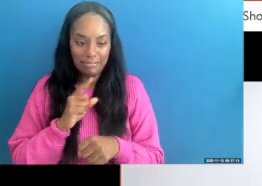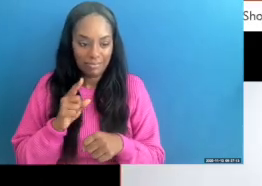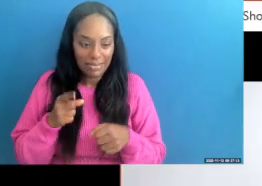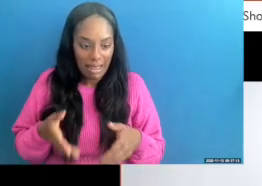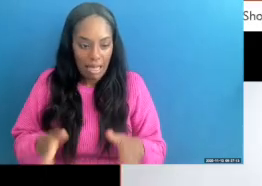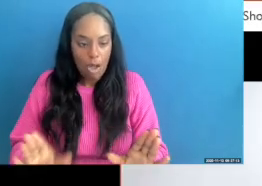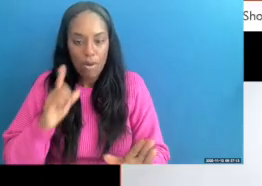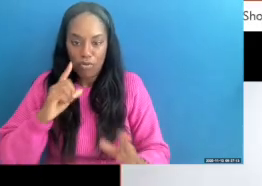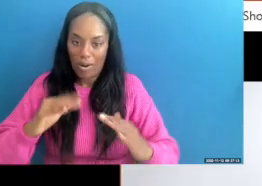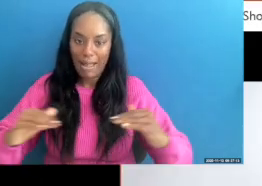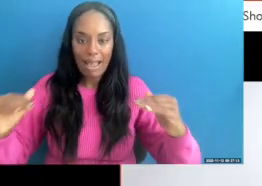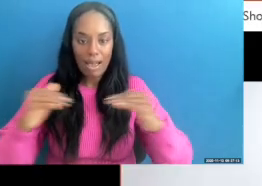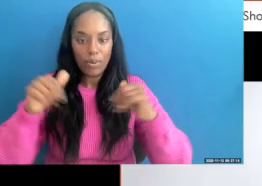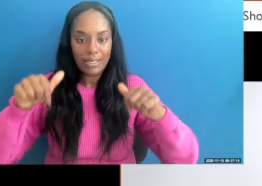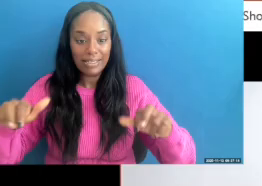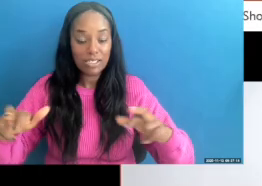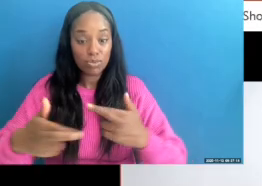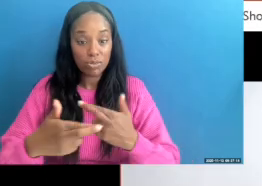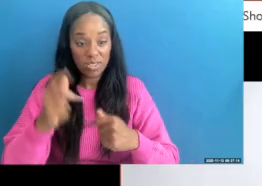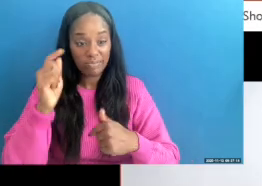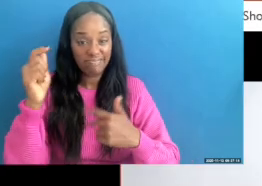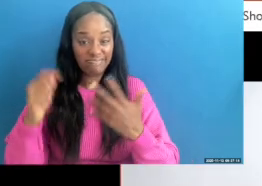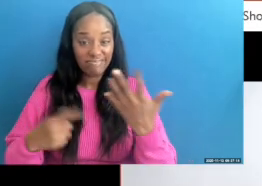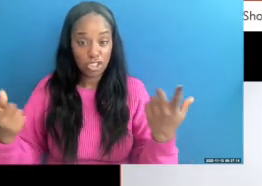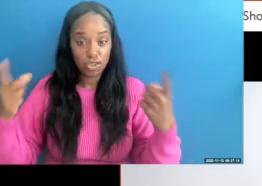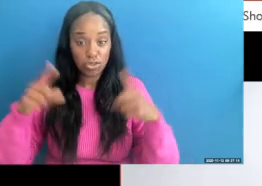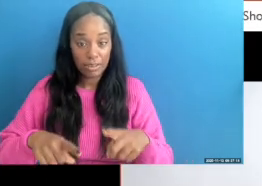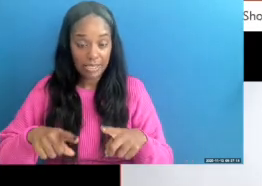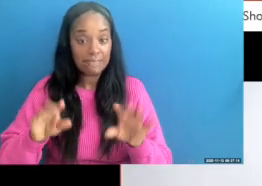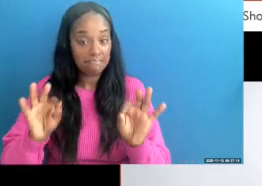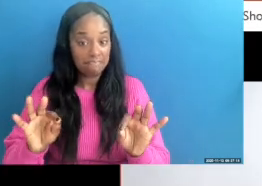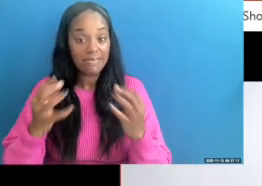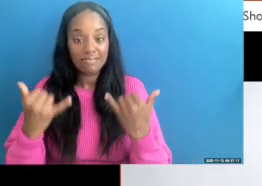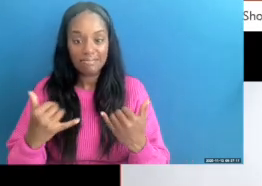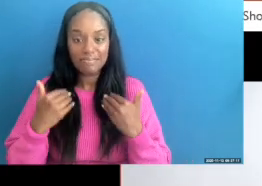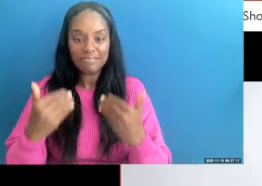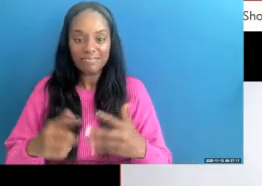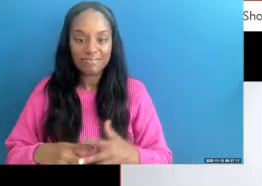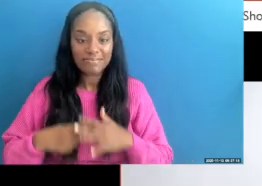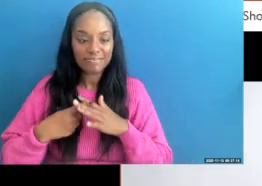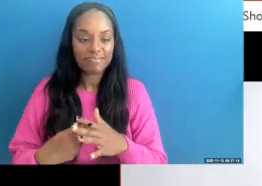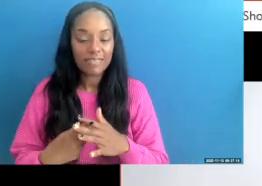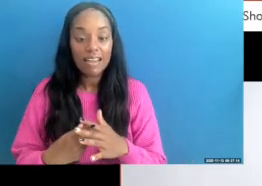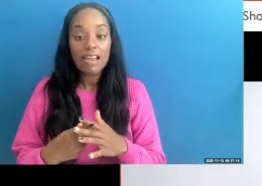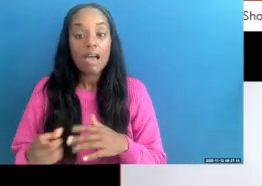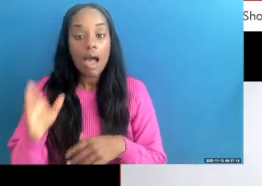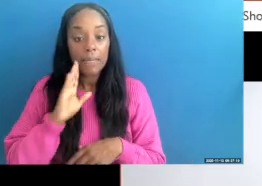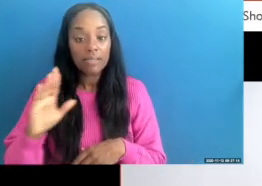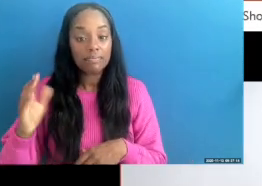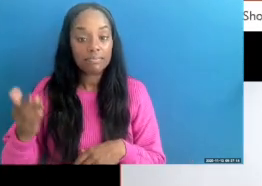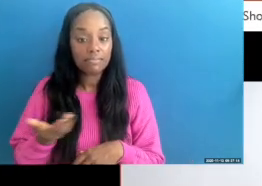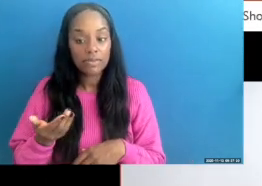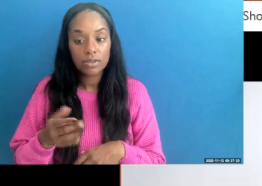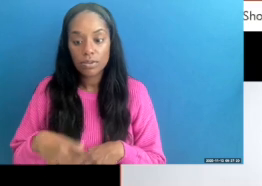those agreements in mind, we'll go ahead and get started. I'm going to kick things off with first introducing you to Chris Grunler,